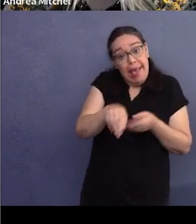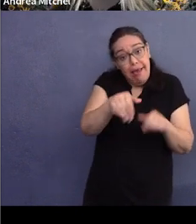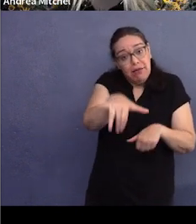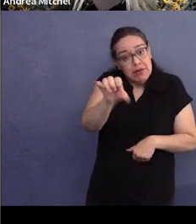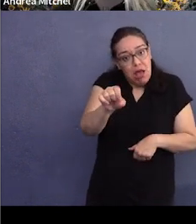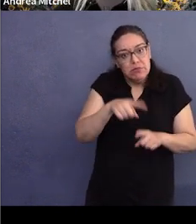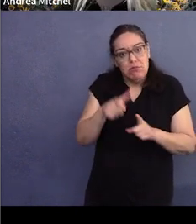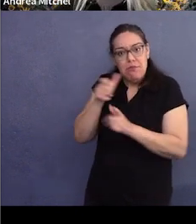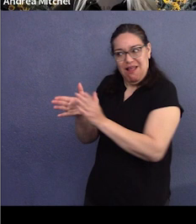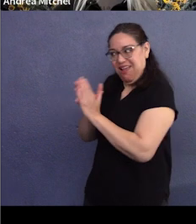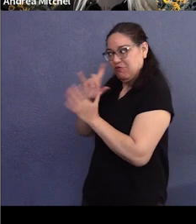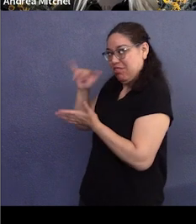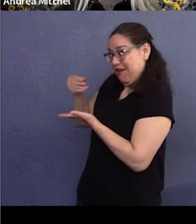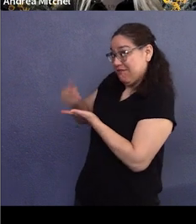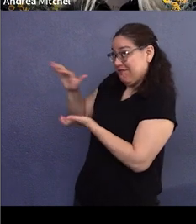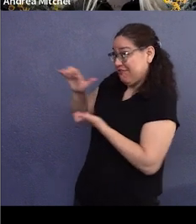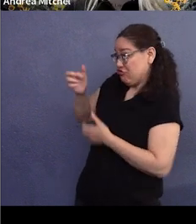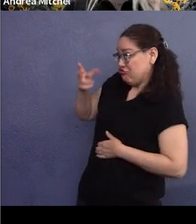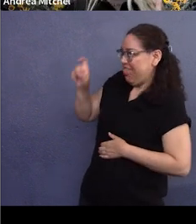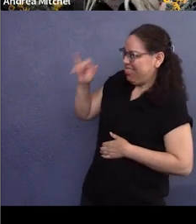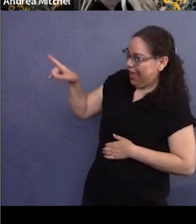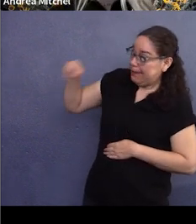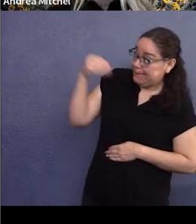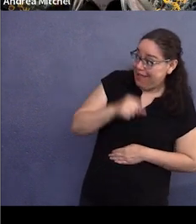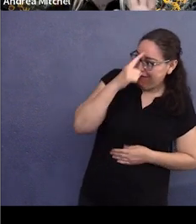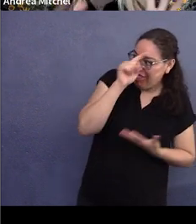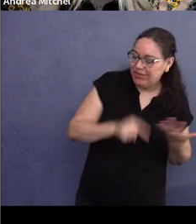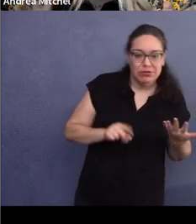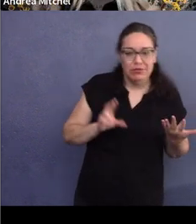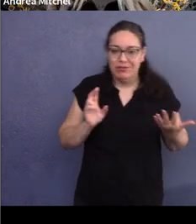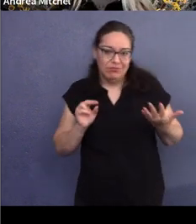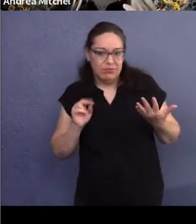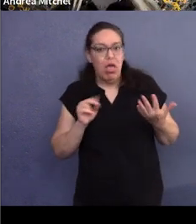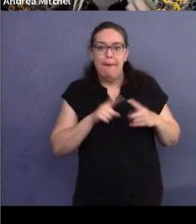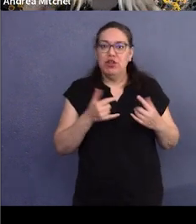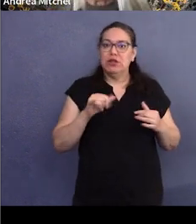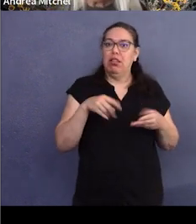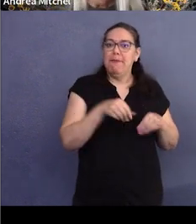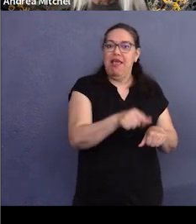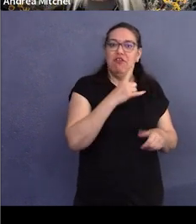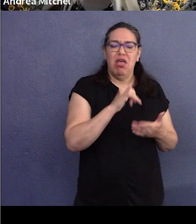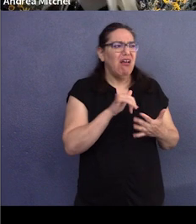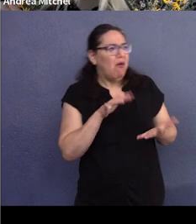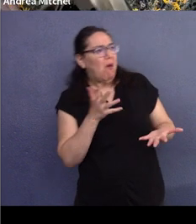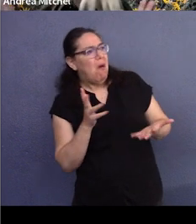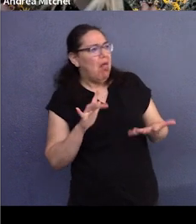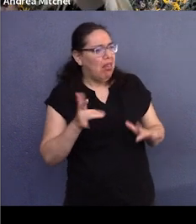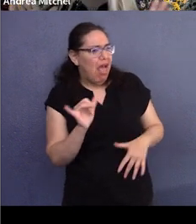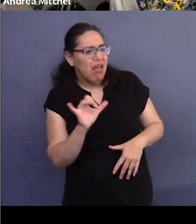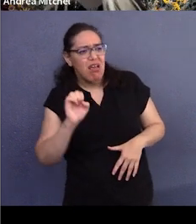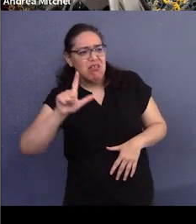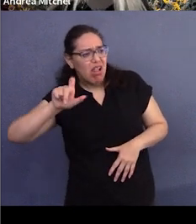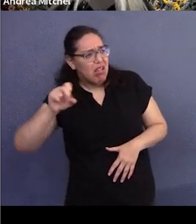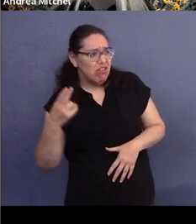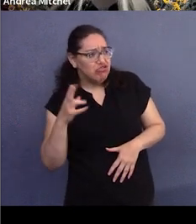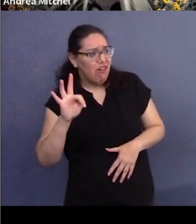to ask the grant to pay for. So it's kind of, and people say, so it's like a slush fund. No, it's